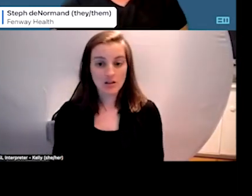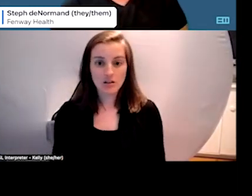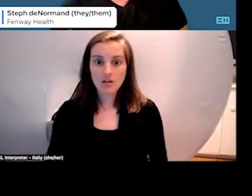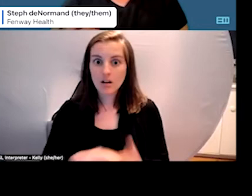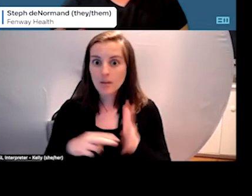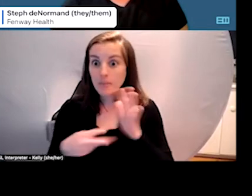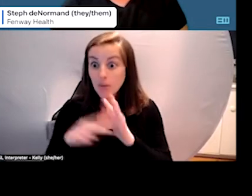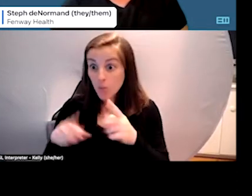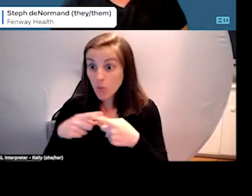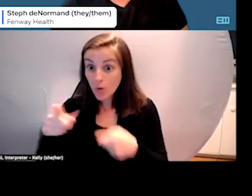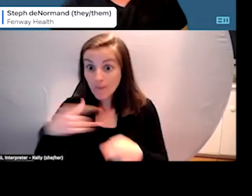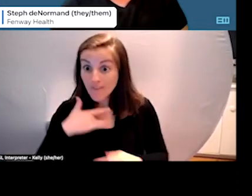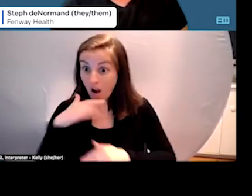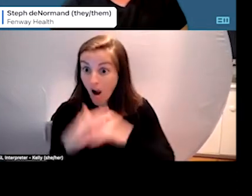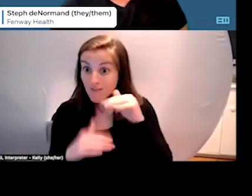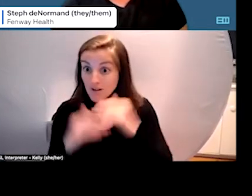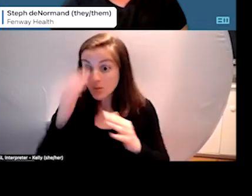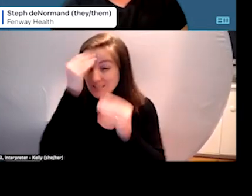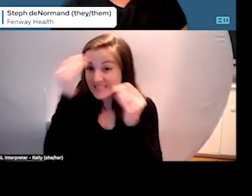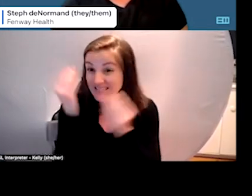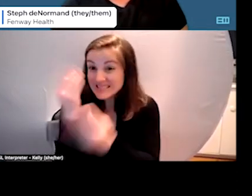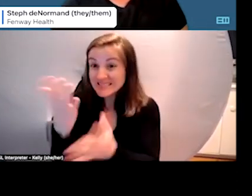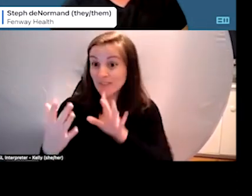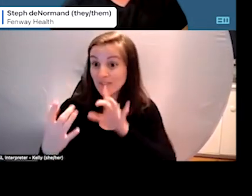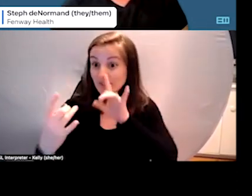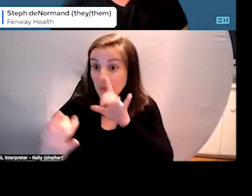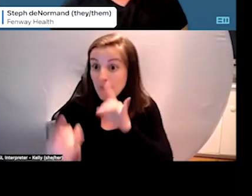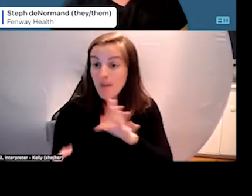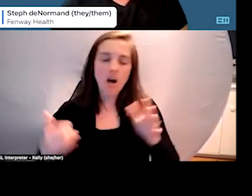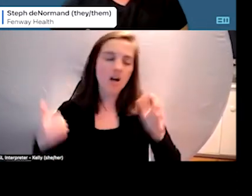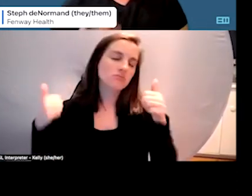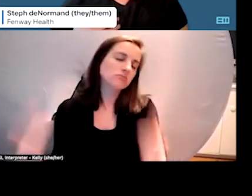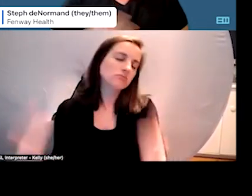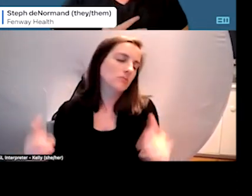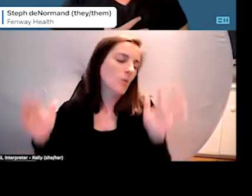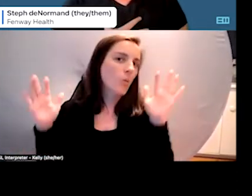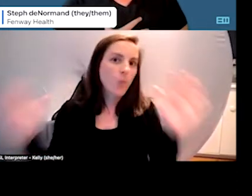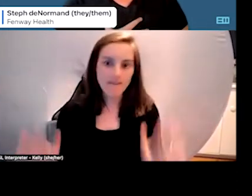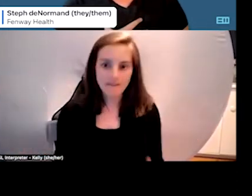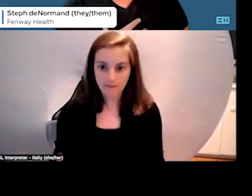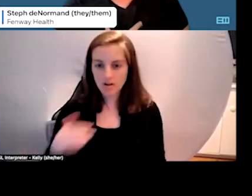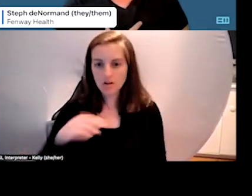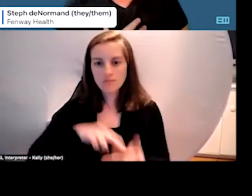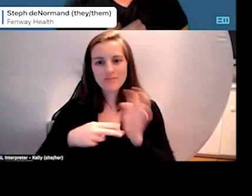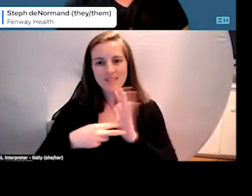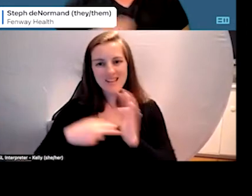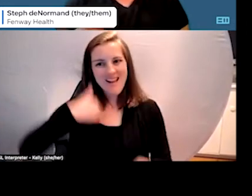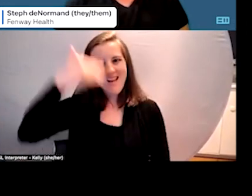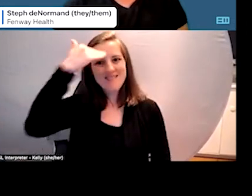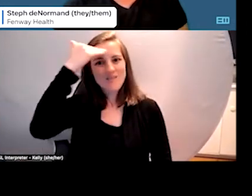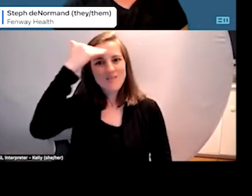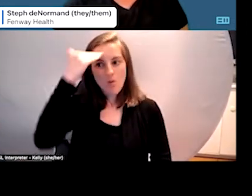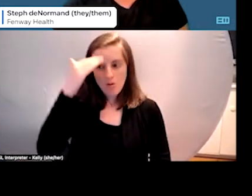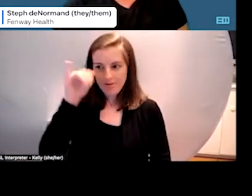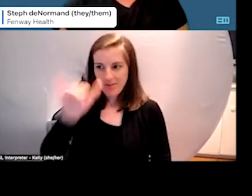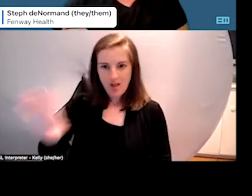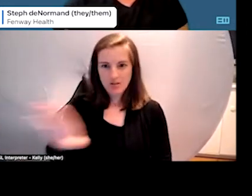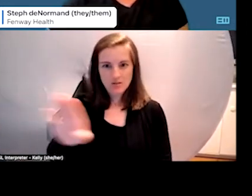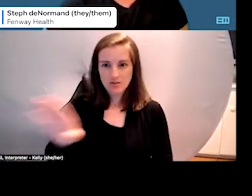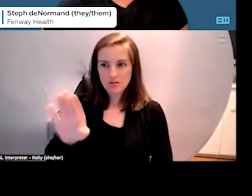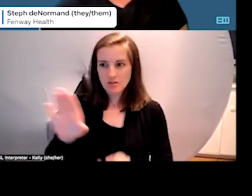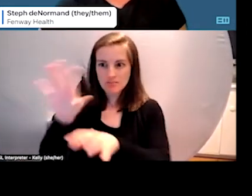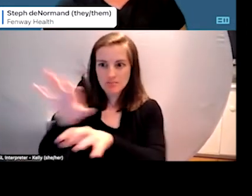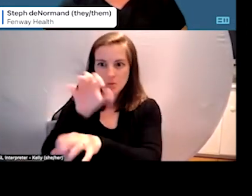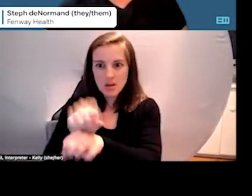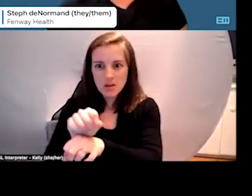enough to seek out how to submit that formal feedback, so that I know what happened between you and that clinician, or what happened